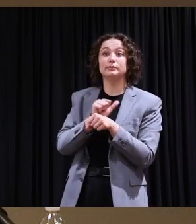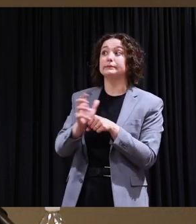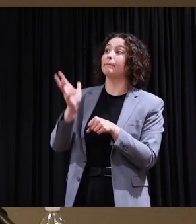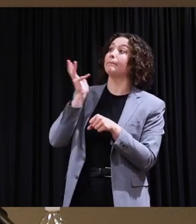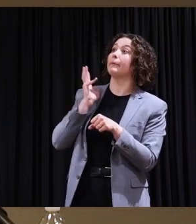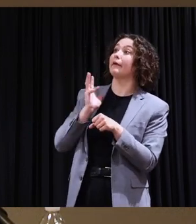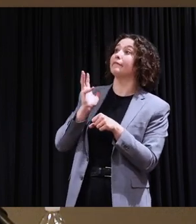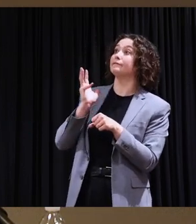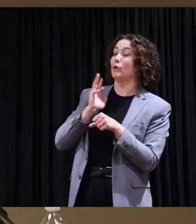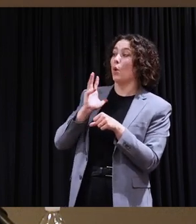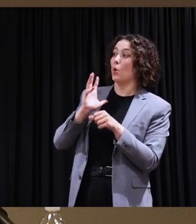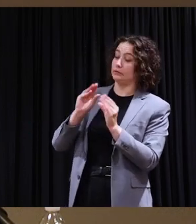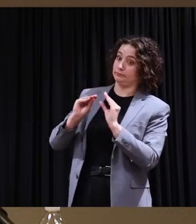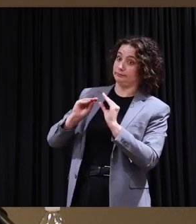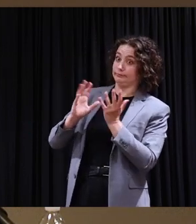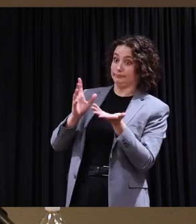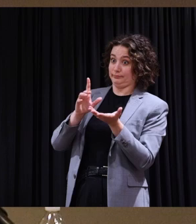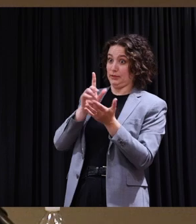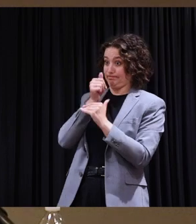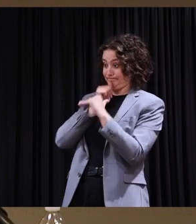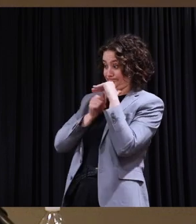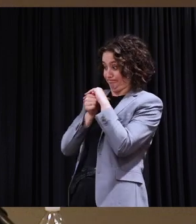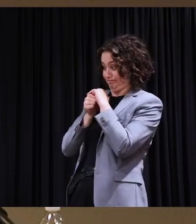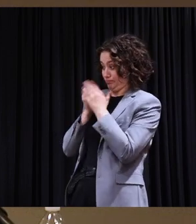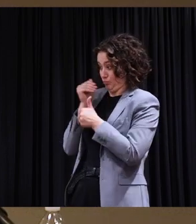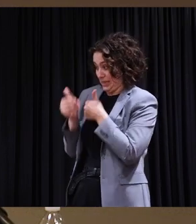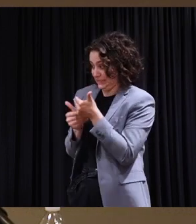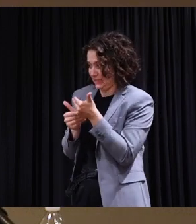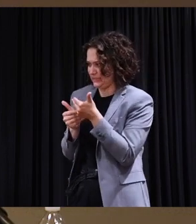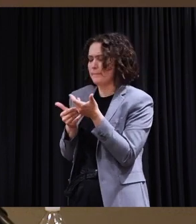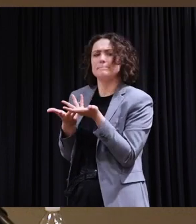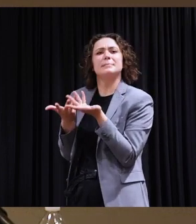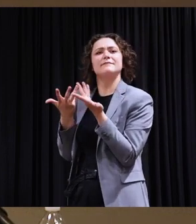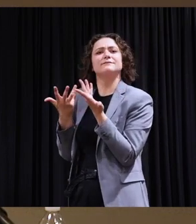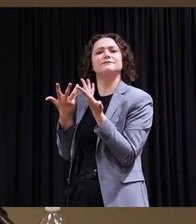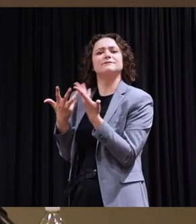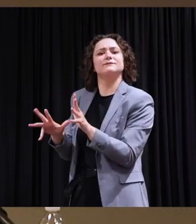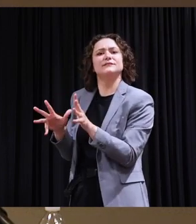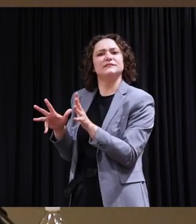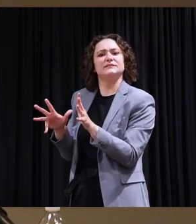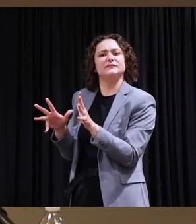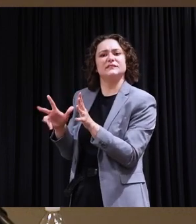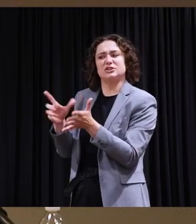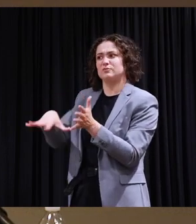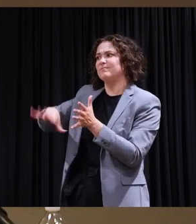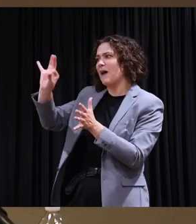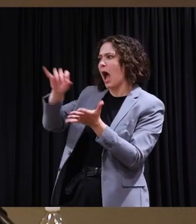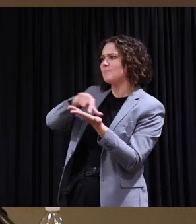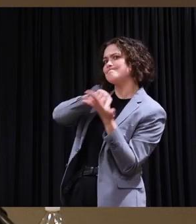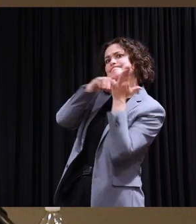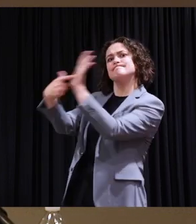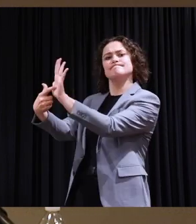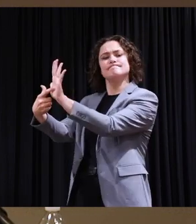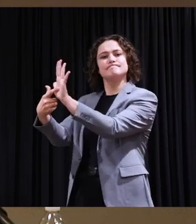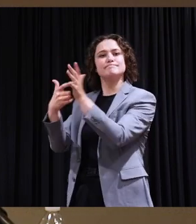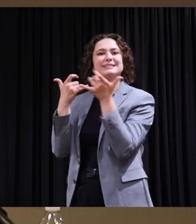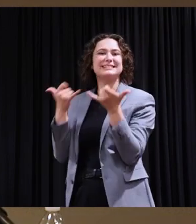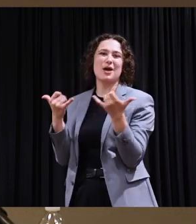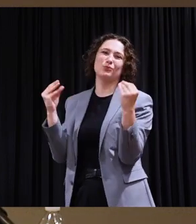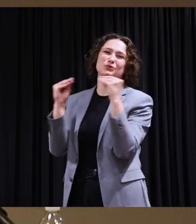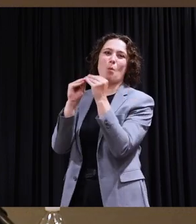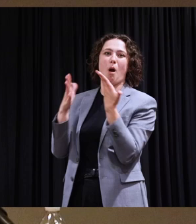was exposed. And now there's more subversive measures that are still occurring in housing